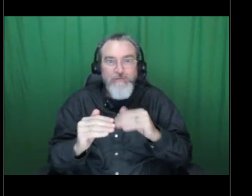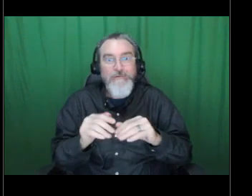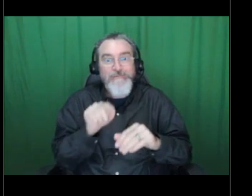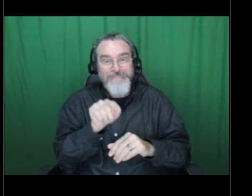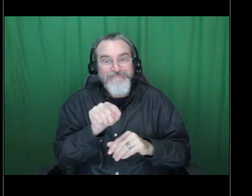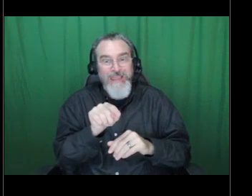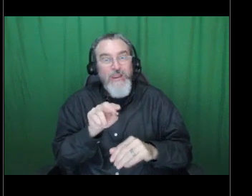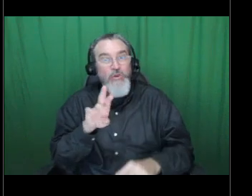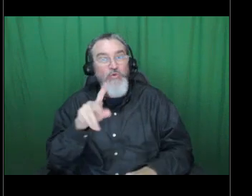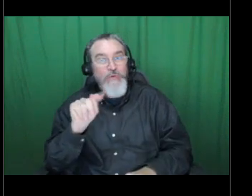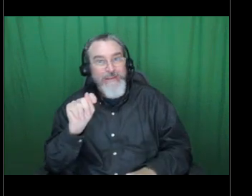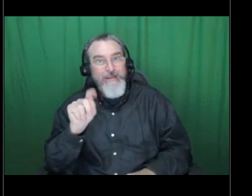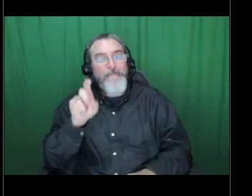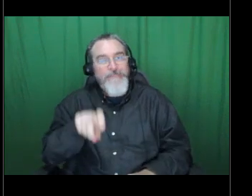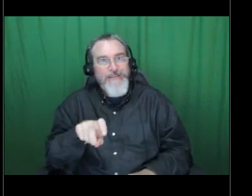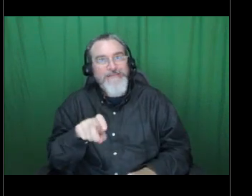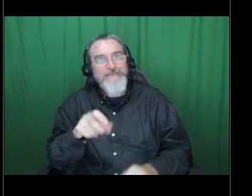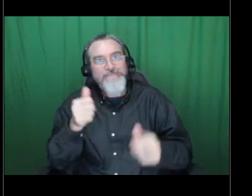under the FHA.